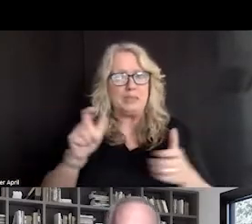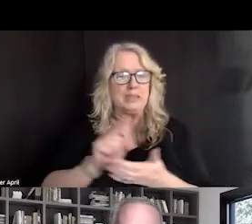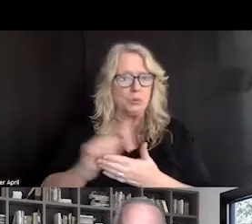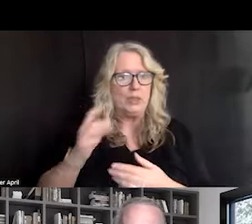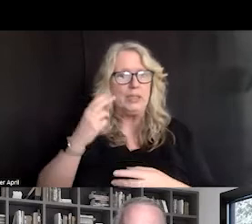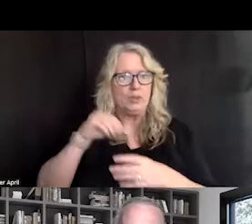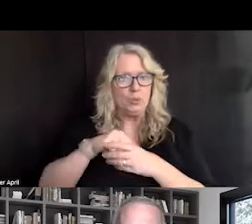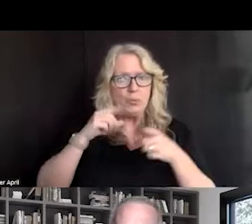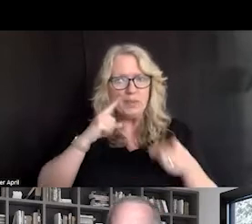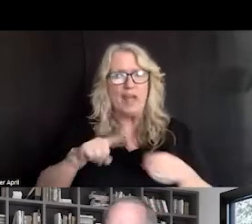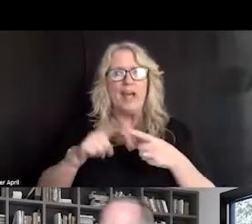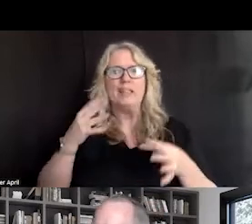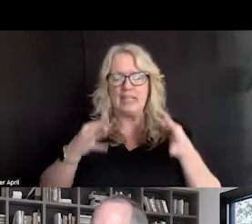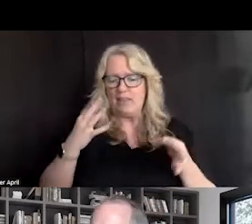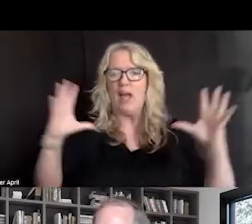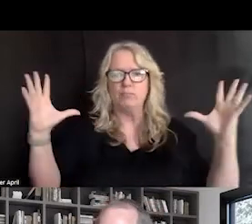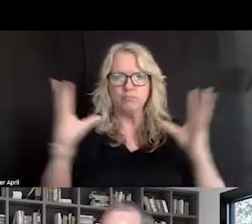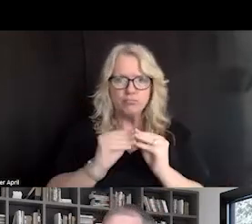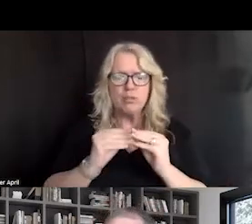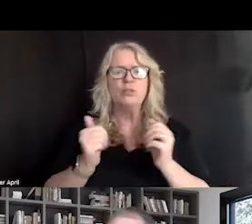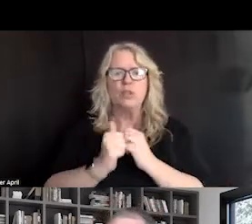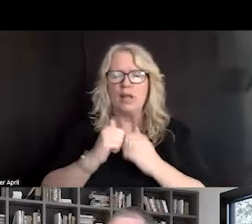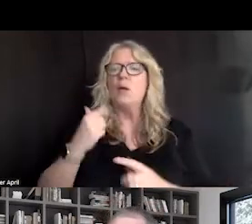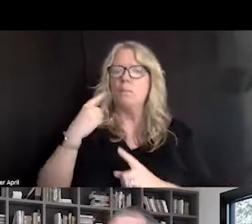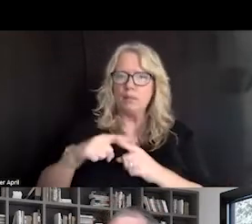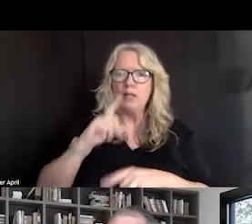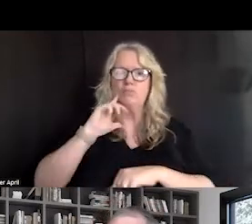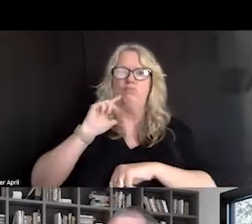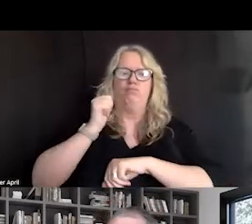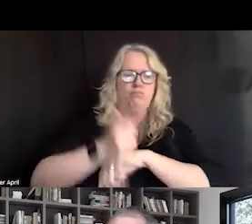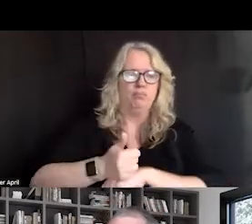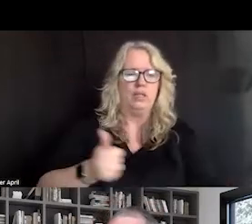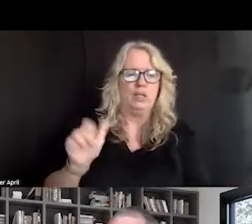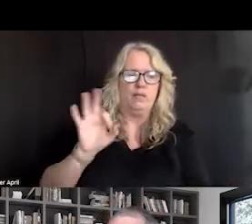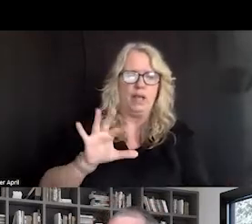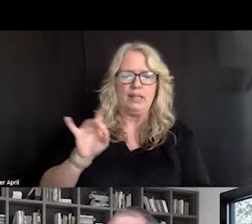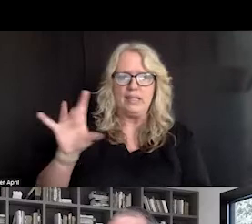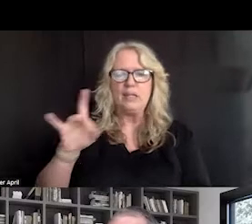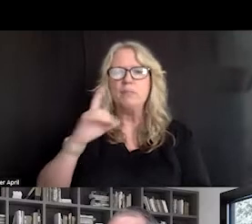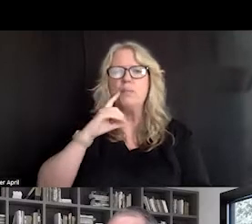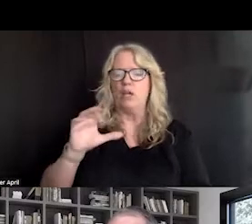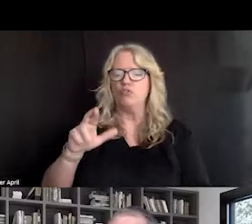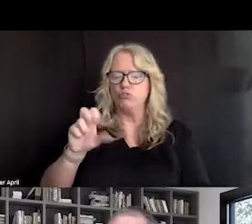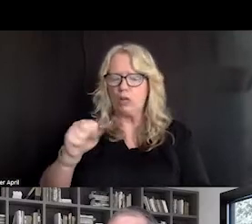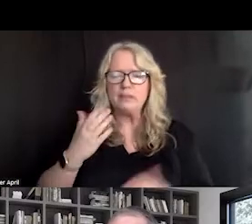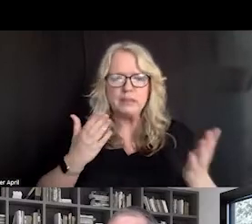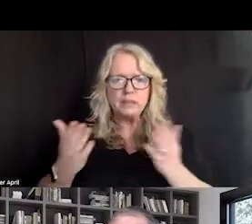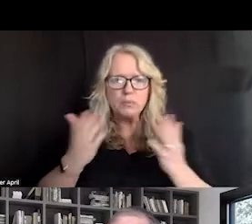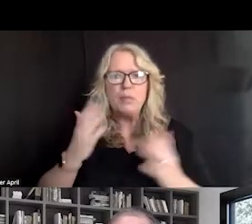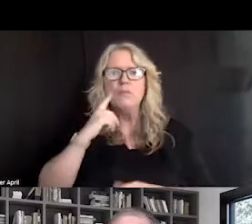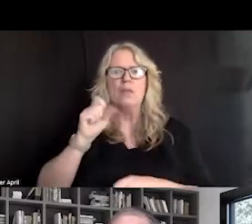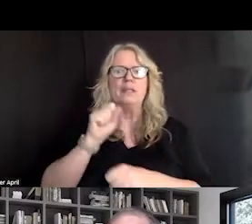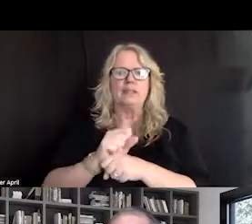and the Samhsa convening last week. We also had the launch of the 988 and Crisis Services Bipartisan Task